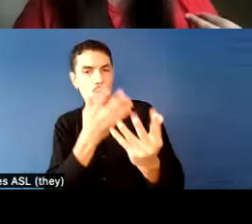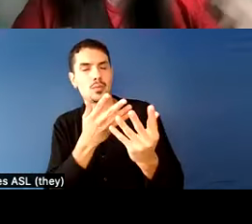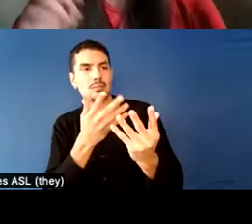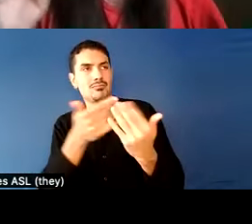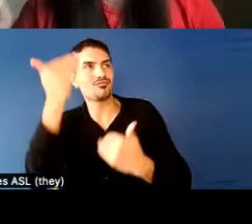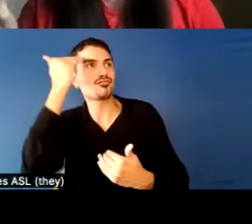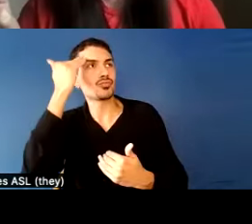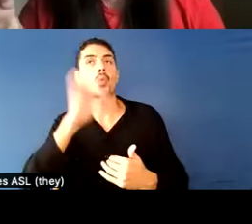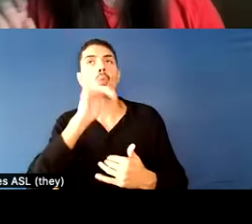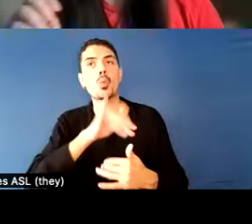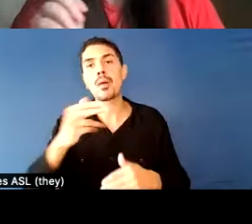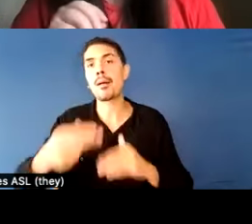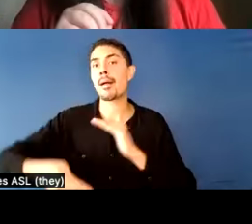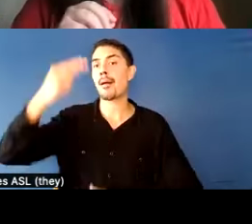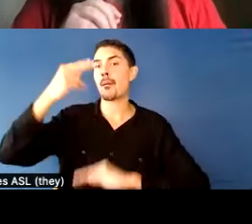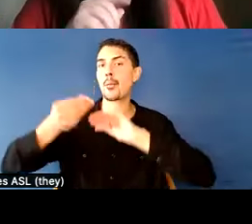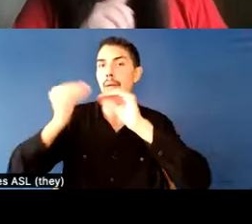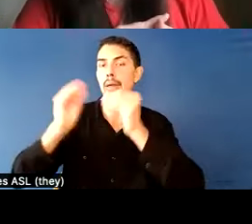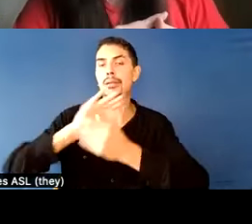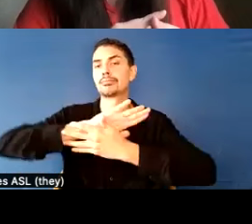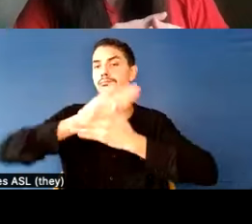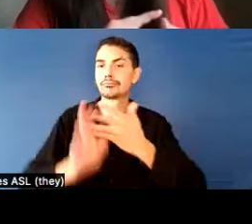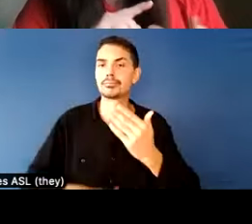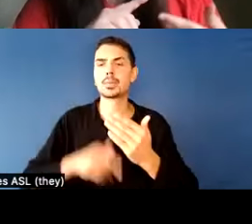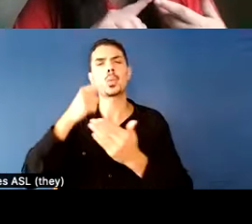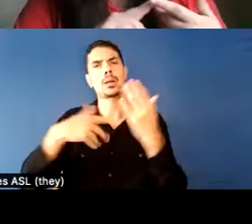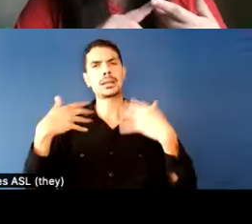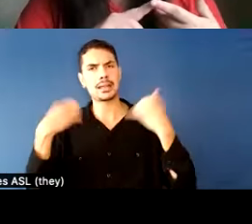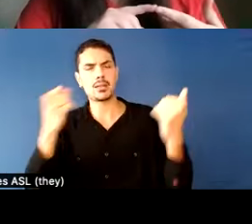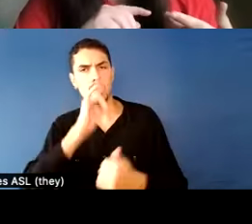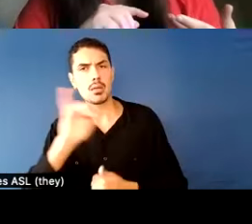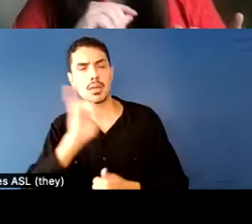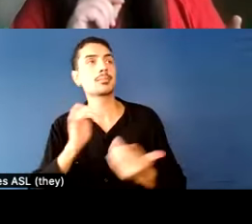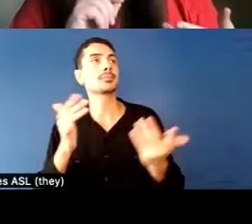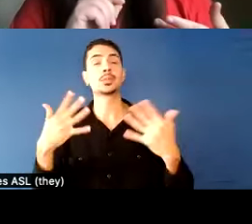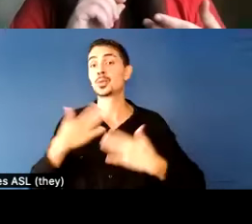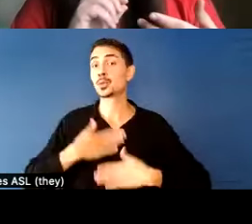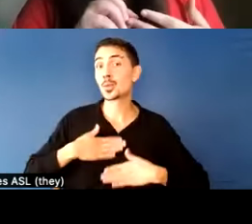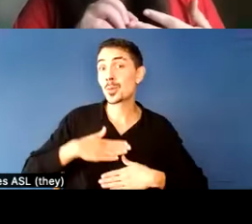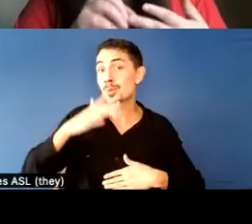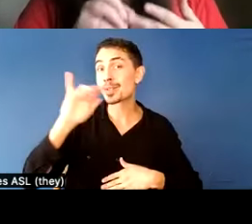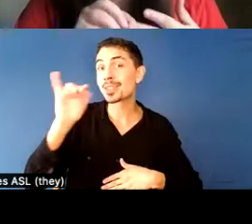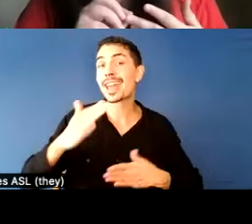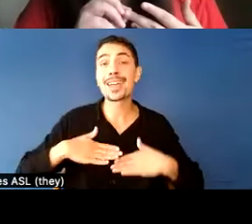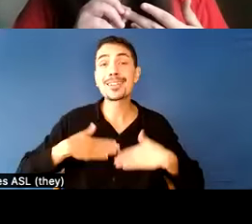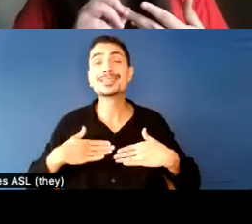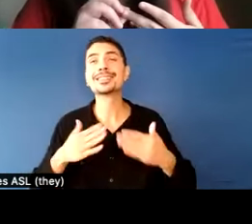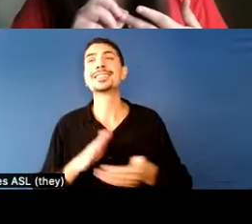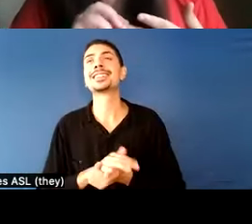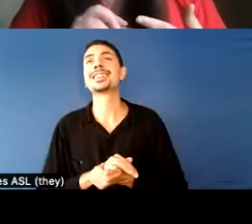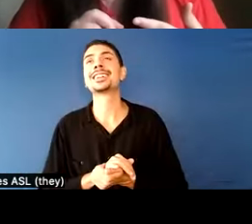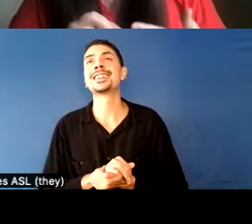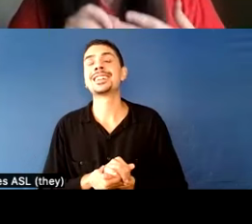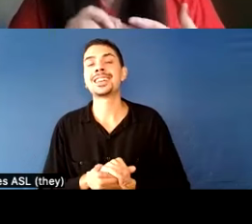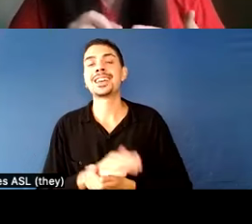higher rates and all that kind of stuff, but really about what does healing look like? What does joy look like? What are those strengths